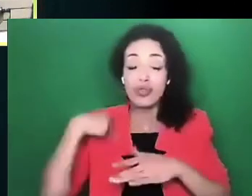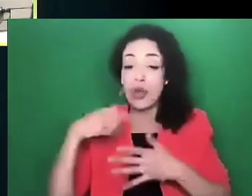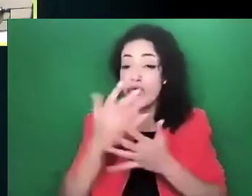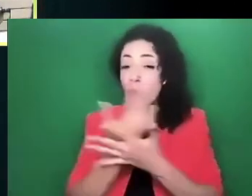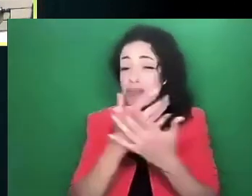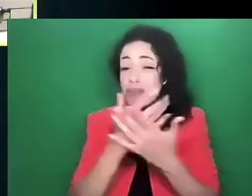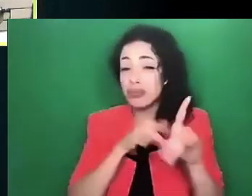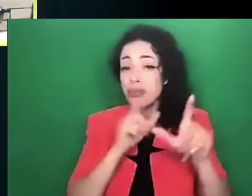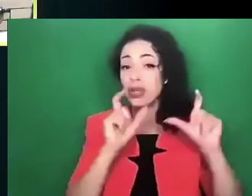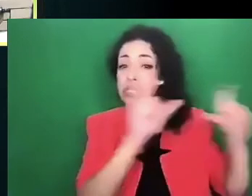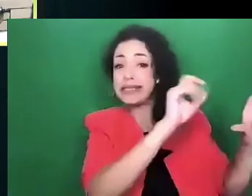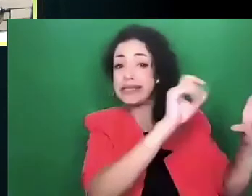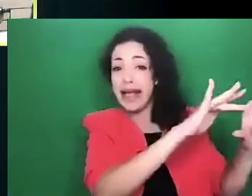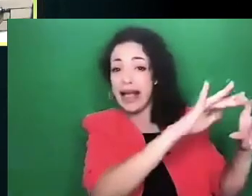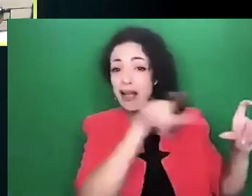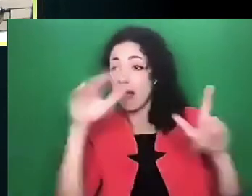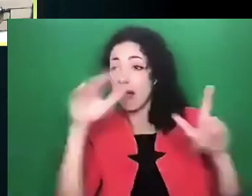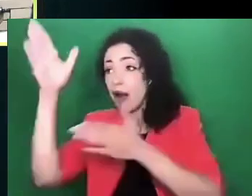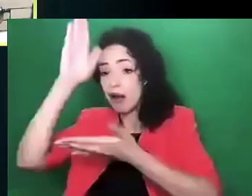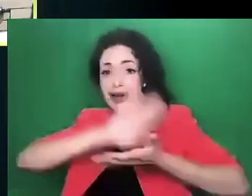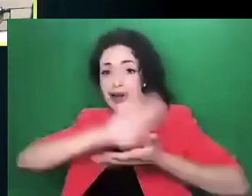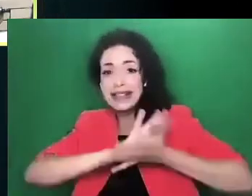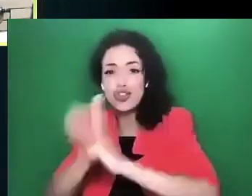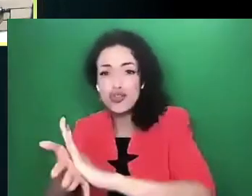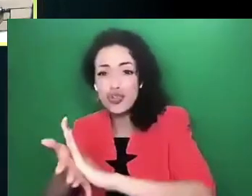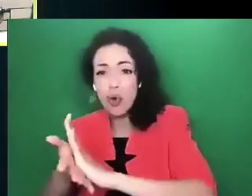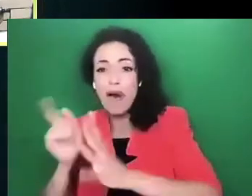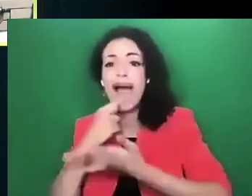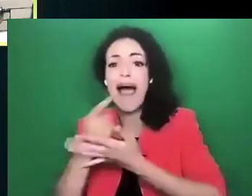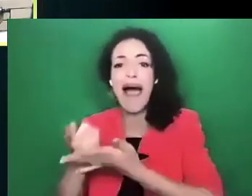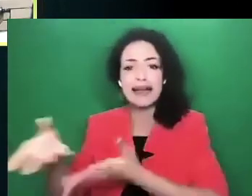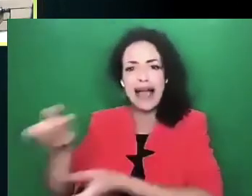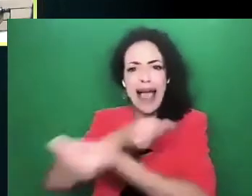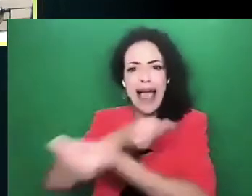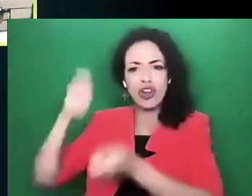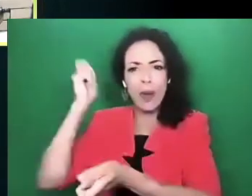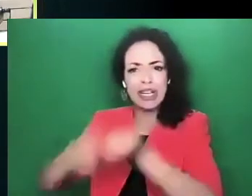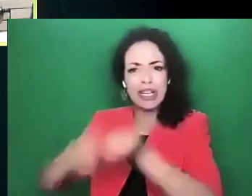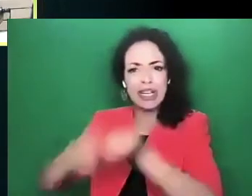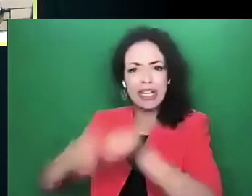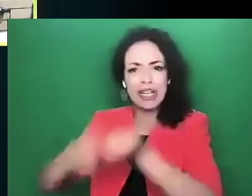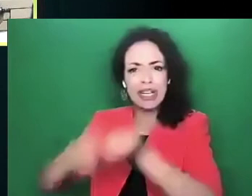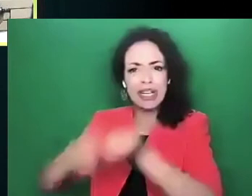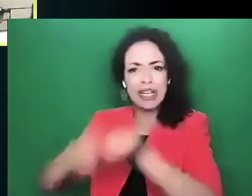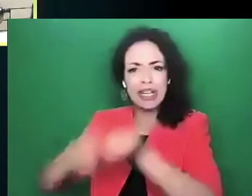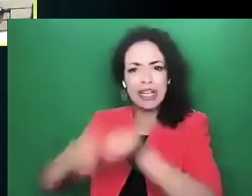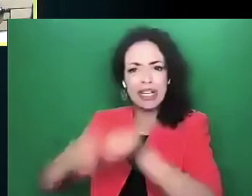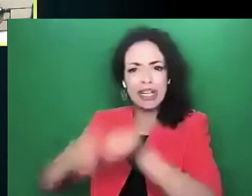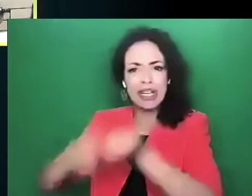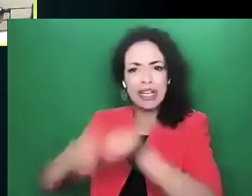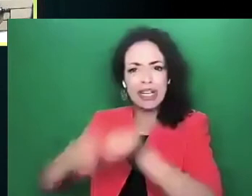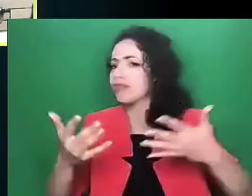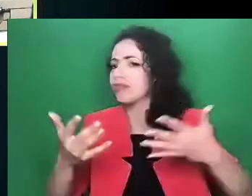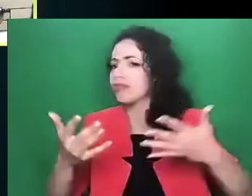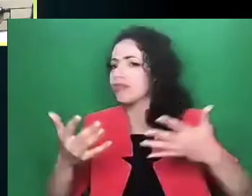wars, etc. And I think Venetia knows, I mean, Iraqi artists are very connected. We're engaged with it. We have a lot of